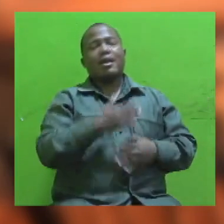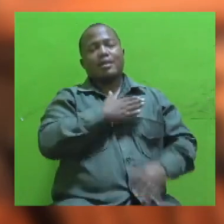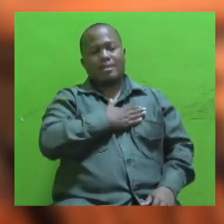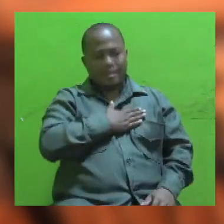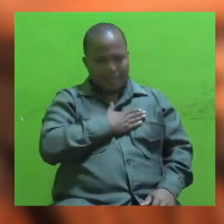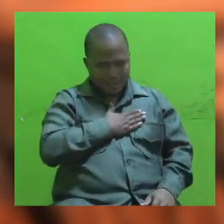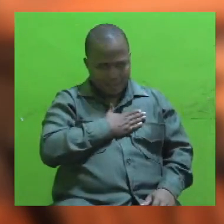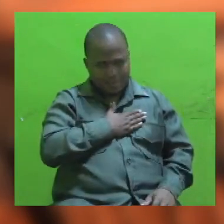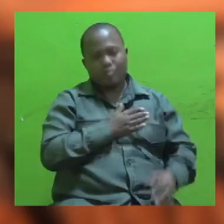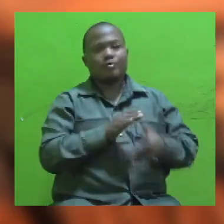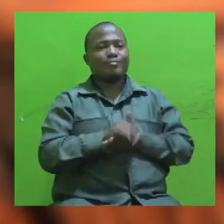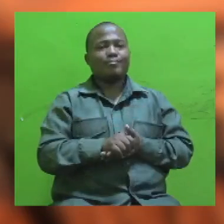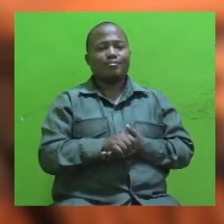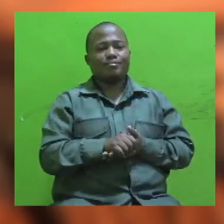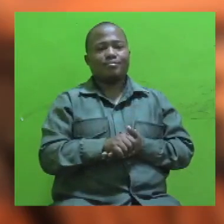Thank you.